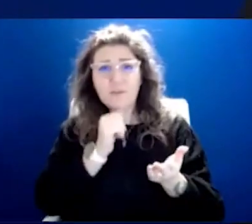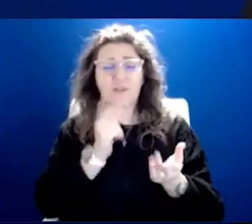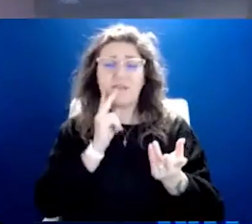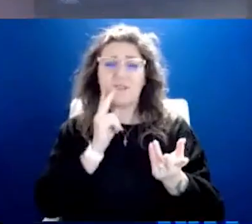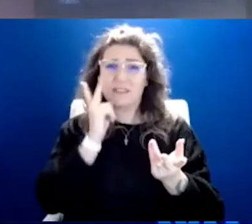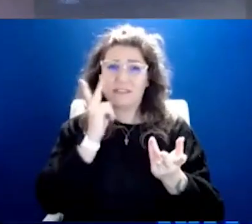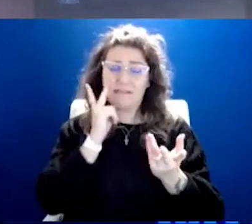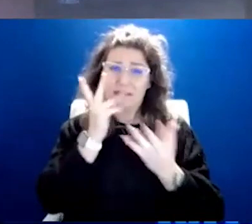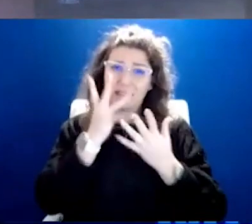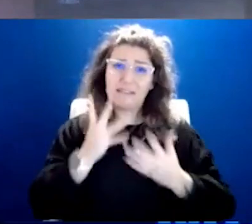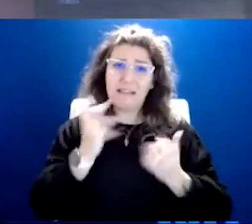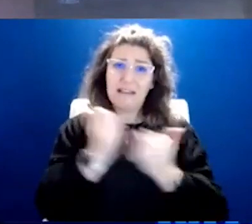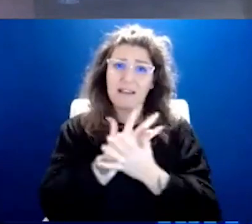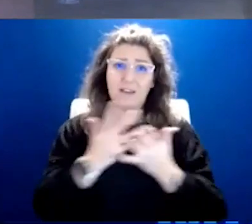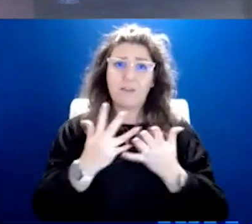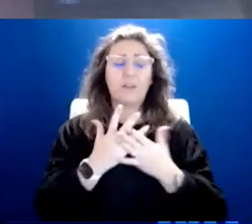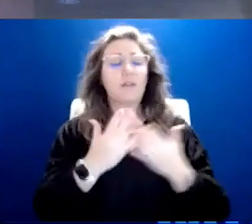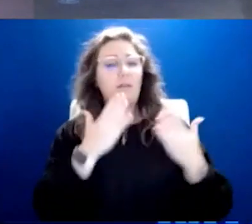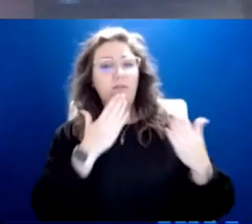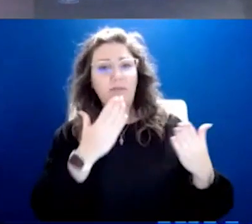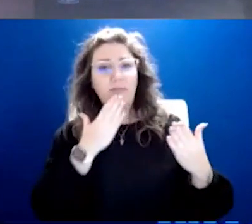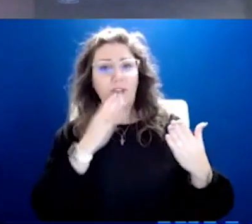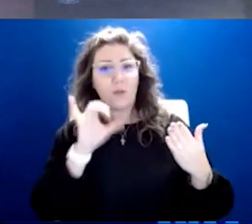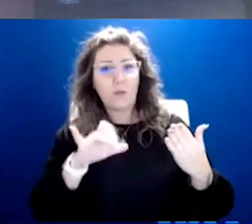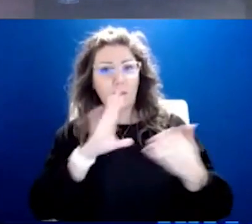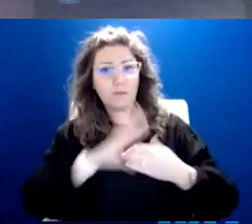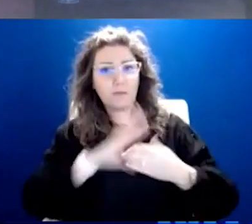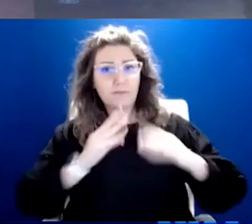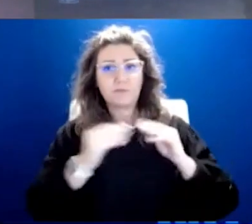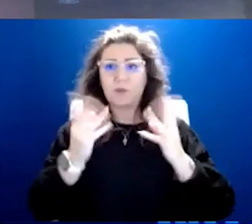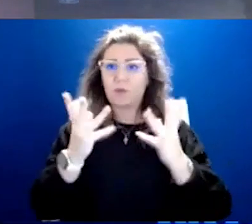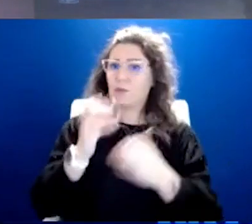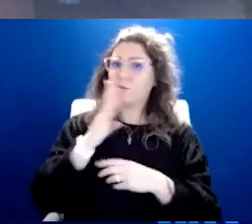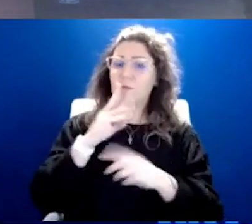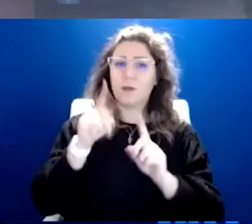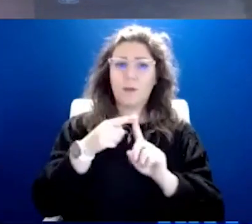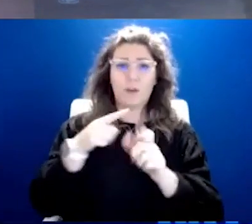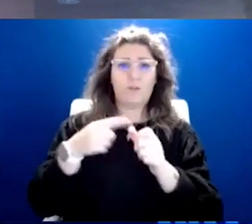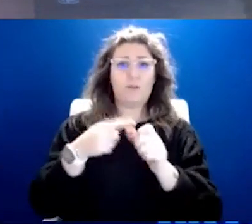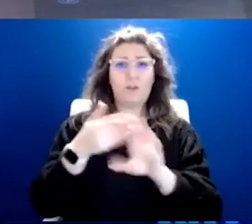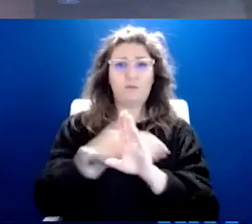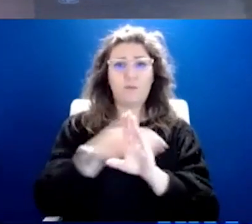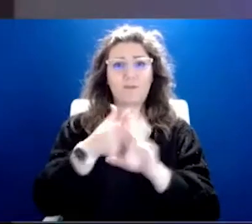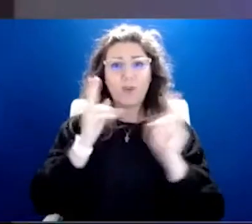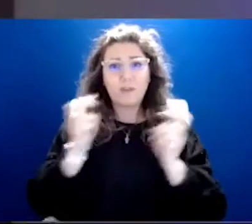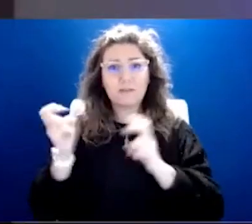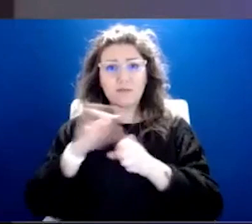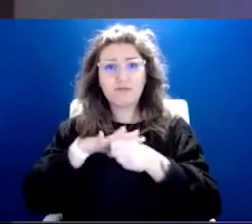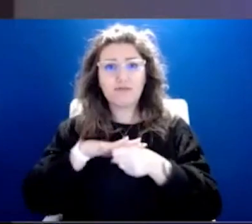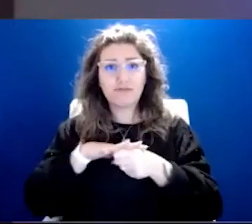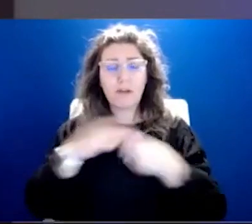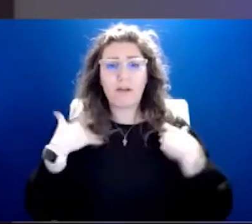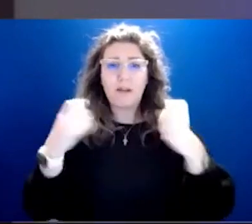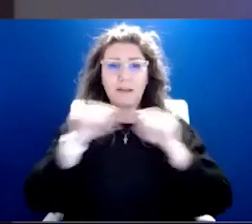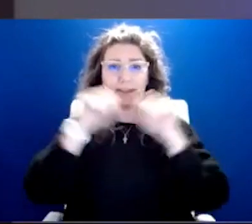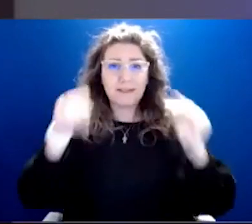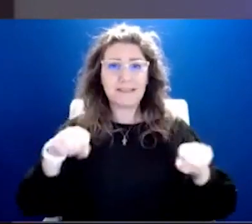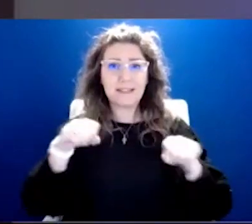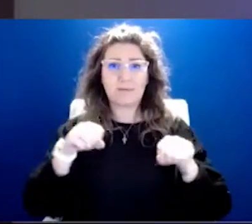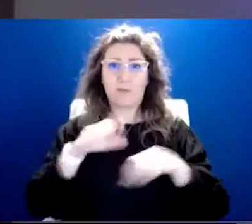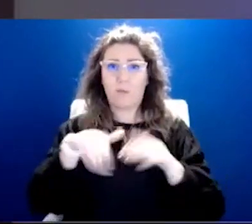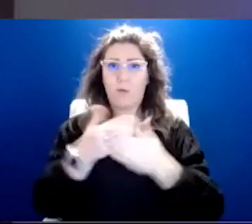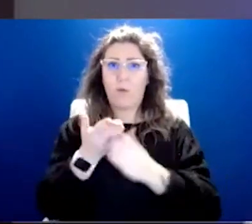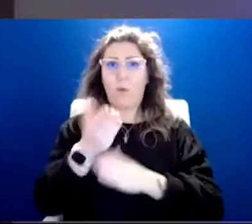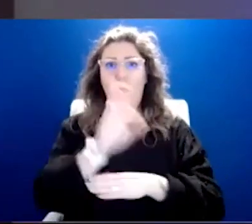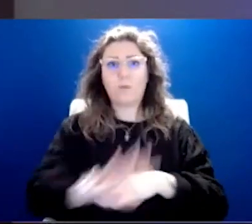So, well, thank you for that segue over into what I want to talk about first before we get to our topic. The stress on the health system here and across the region has been made clear.